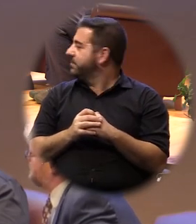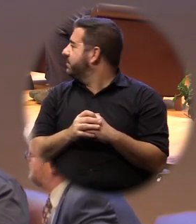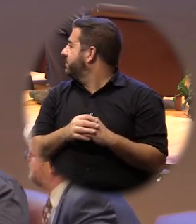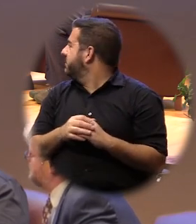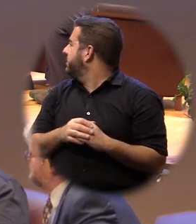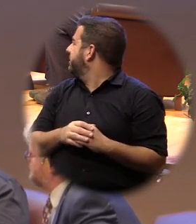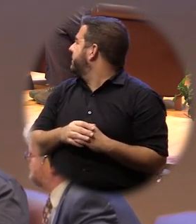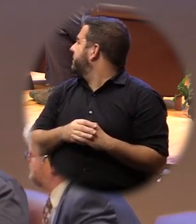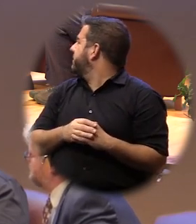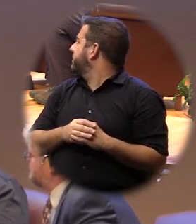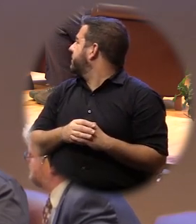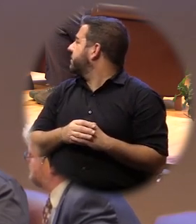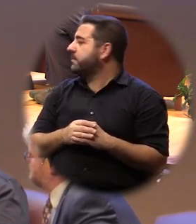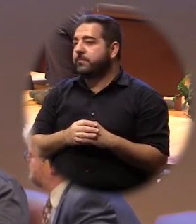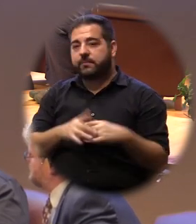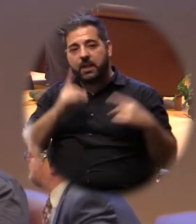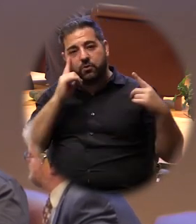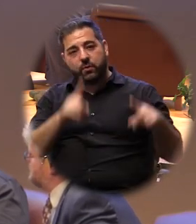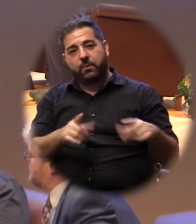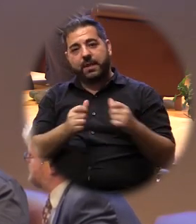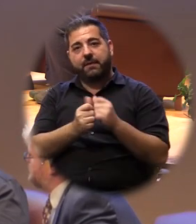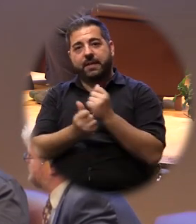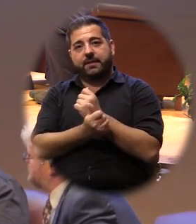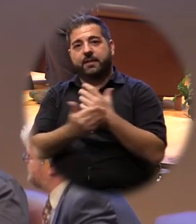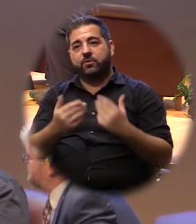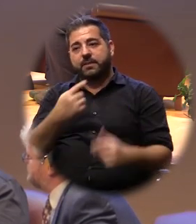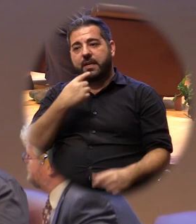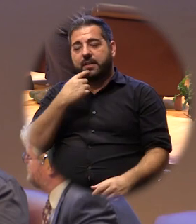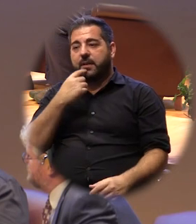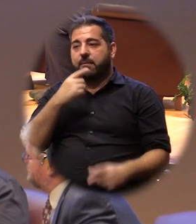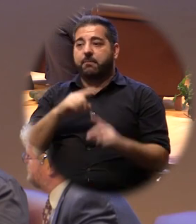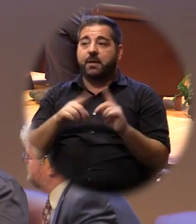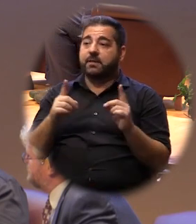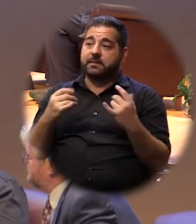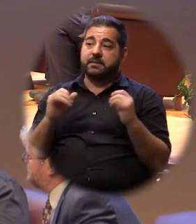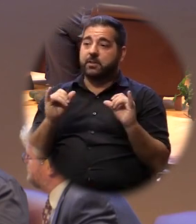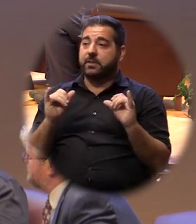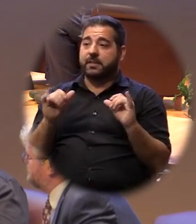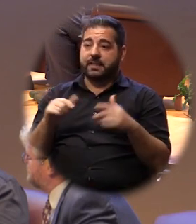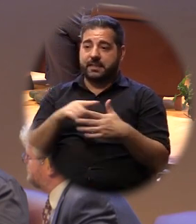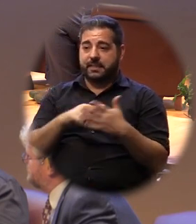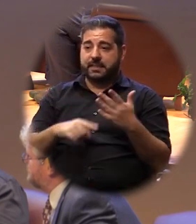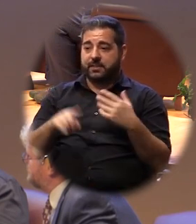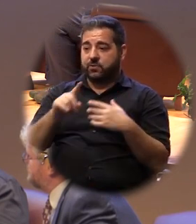I agree with everything you've said, but nevertheless, these questions